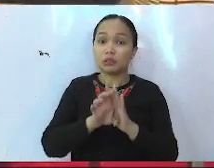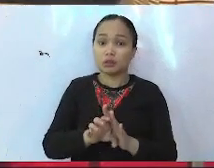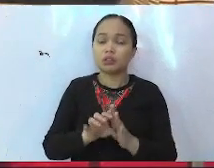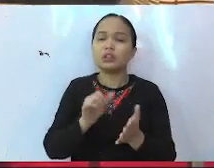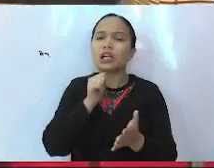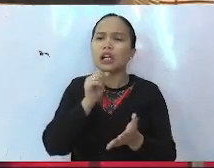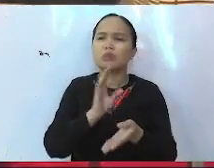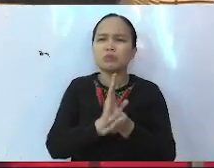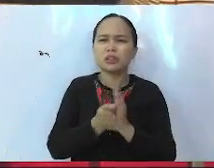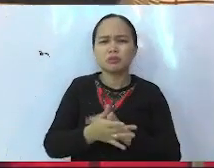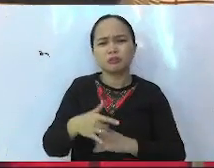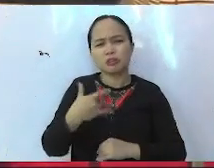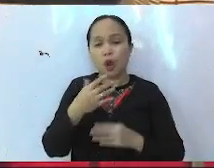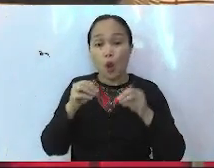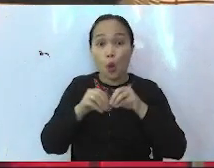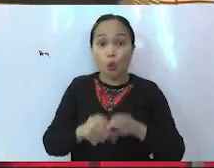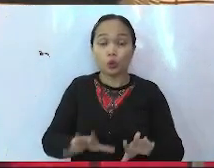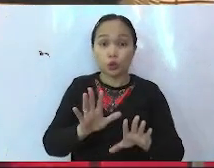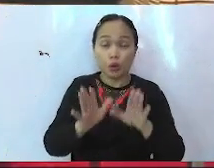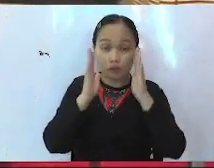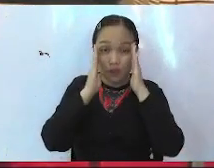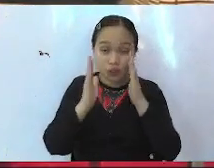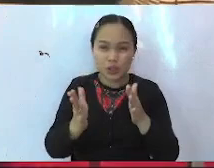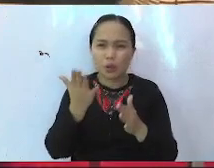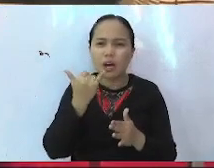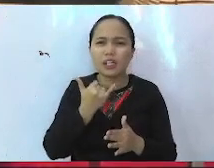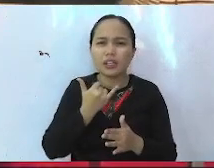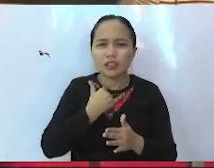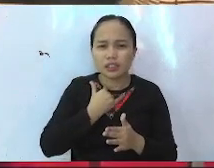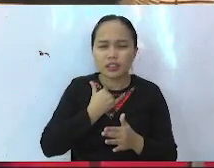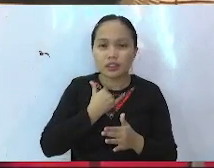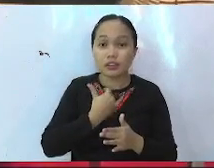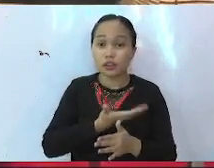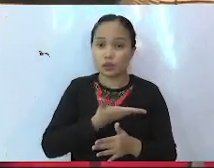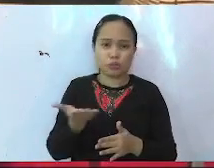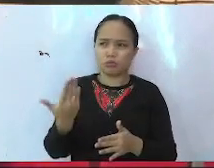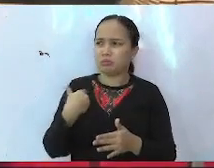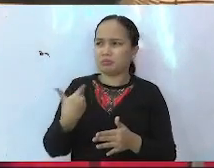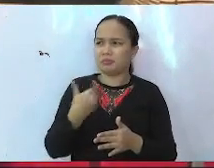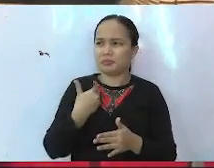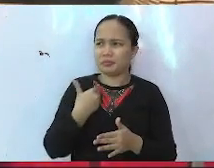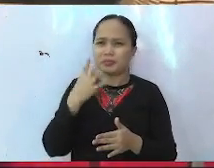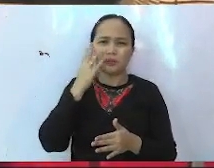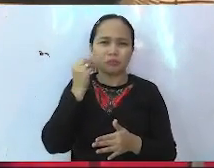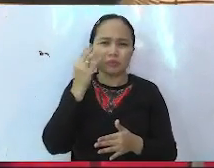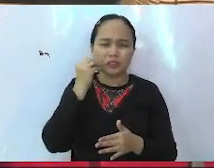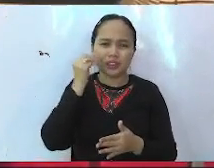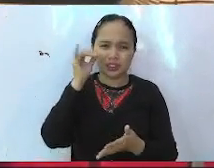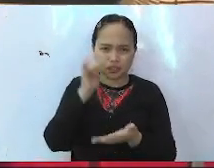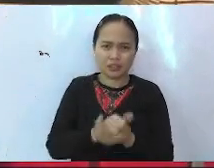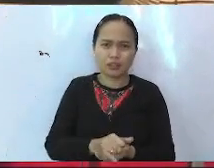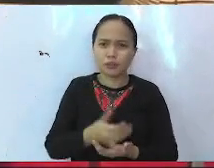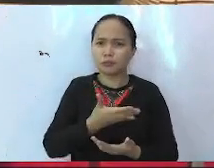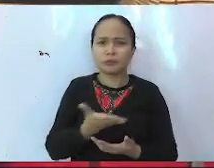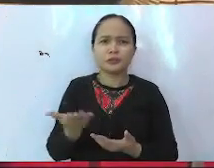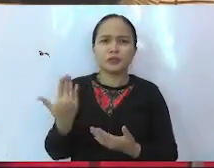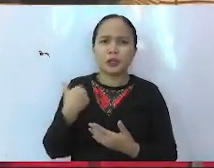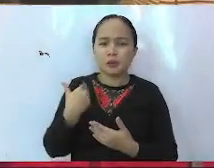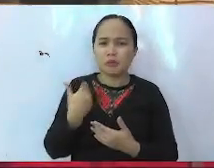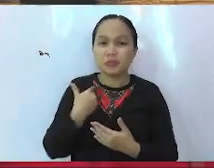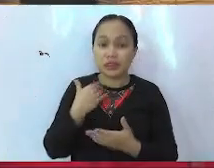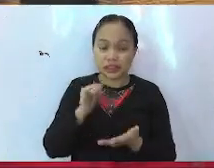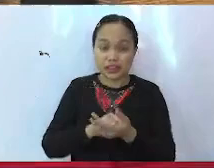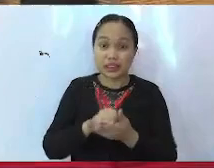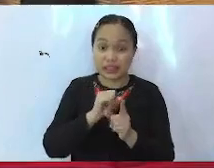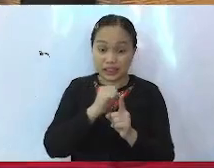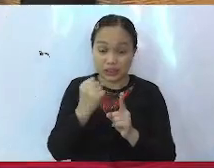because yes. Young people, listen to this. You haven't been there yet. Right. I mean, you haven't been in their situation.